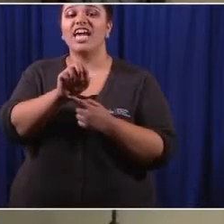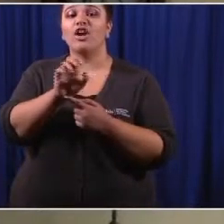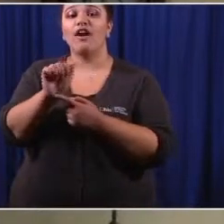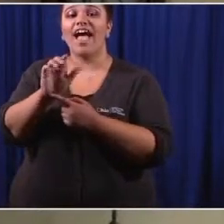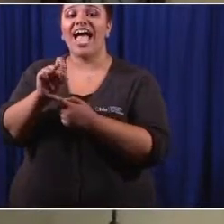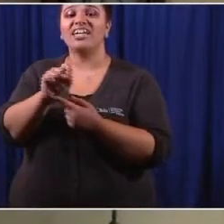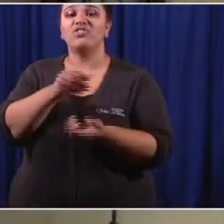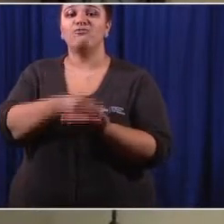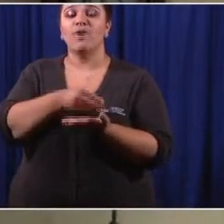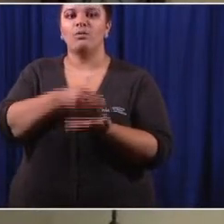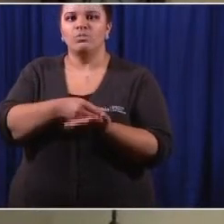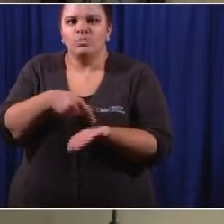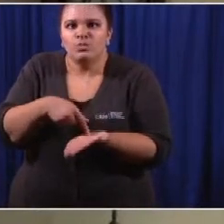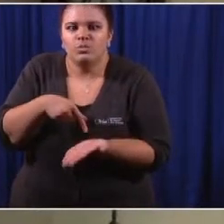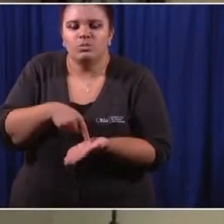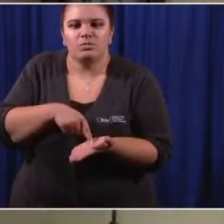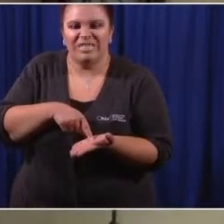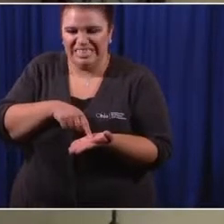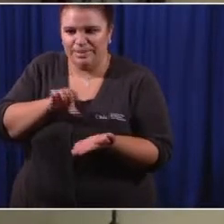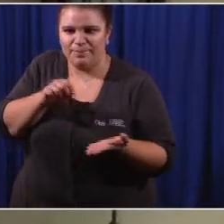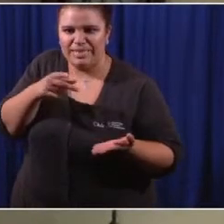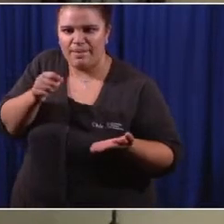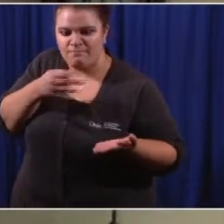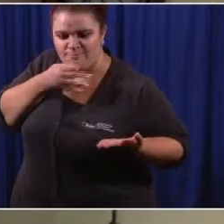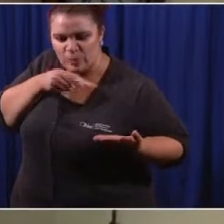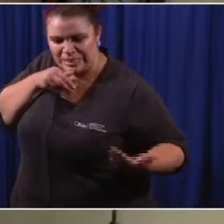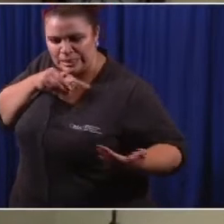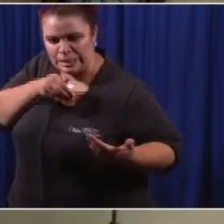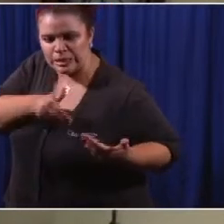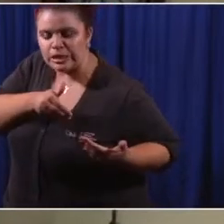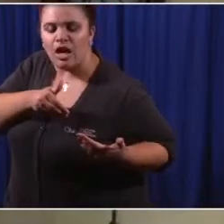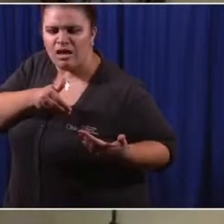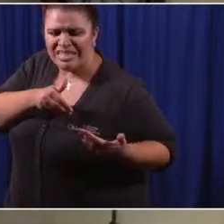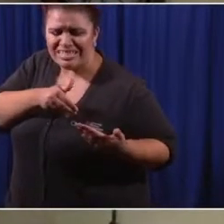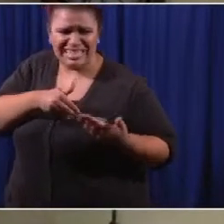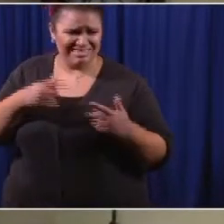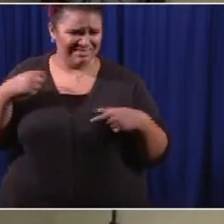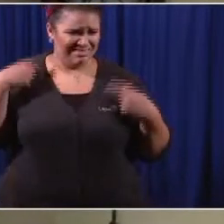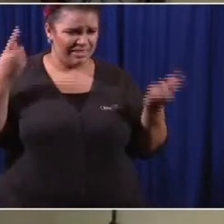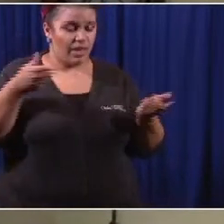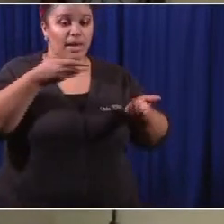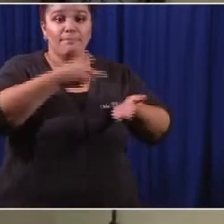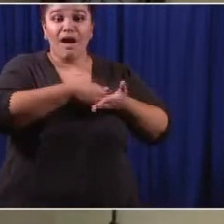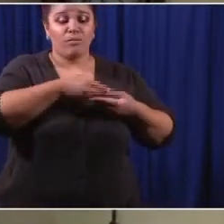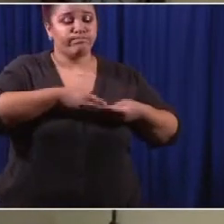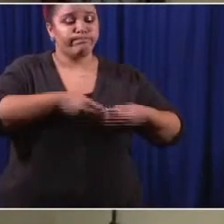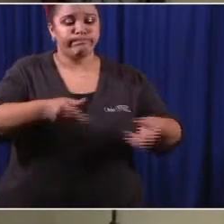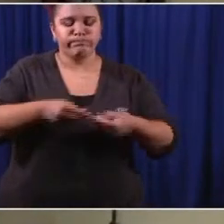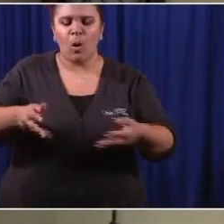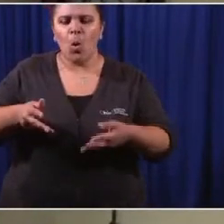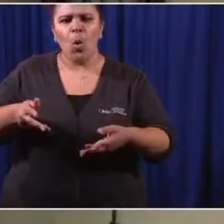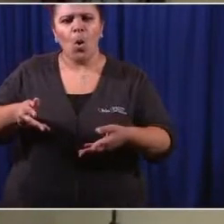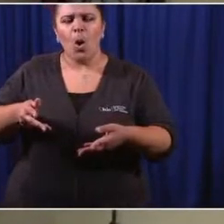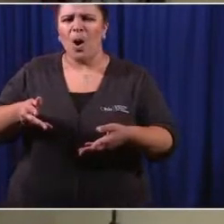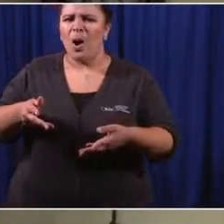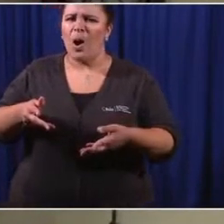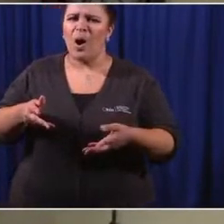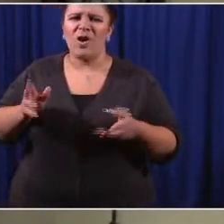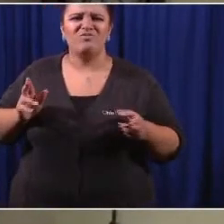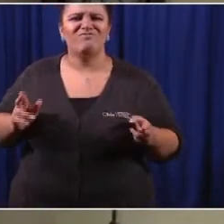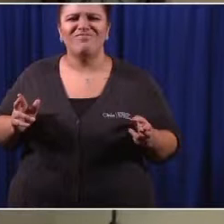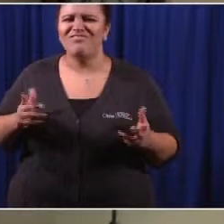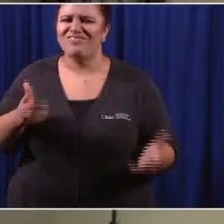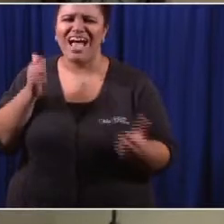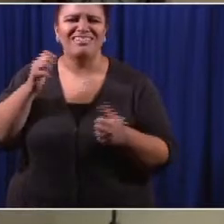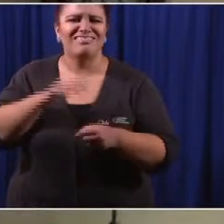enough time. They also said the state was slow to disperse its CARES Act funding to localities. Do you feel the state has given localities enough time